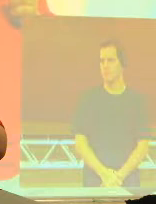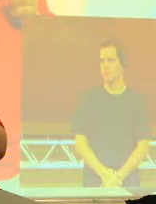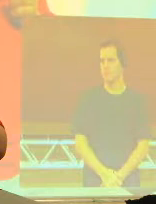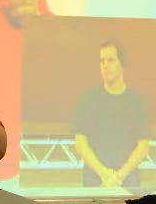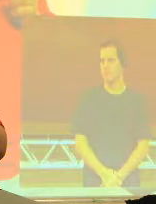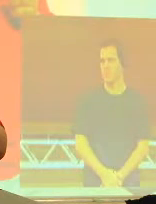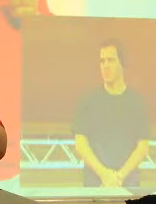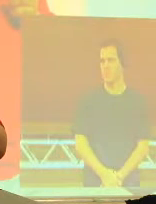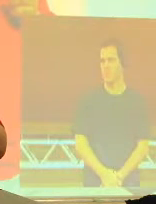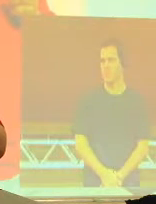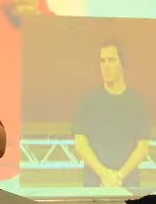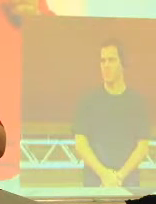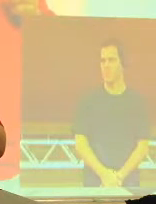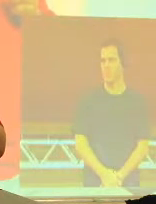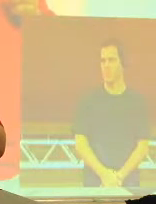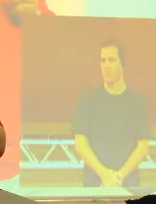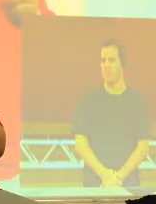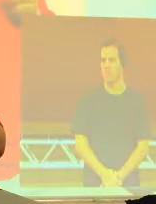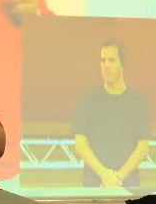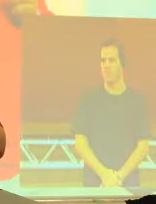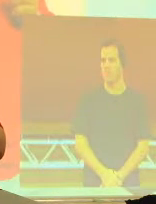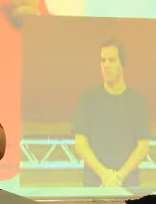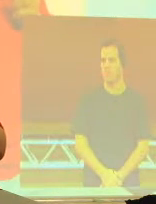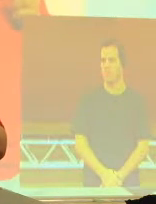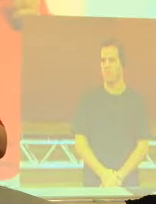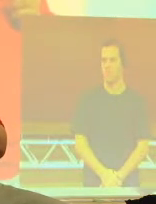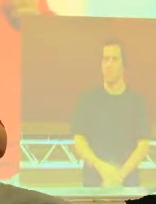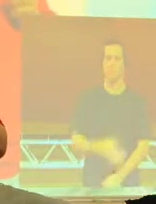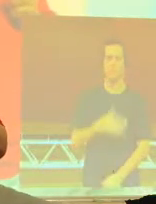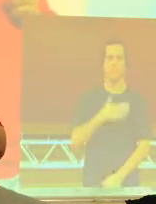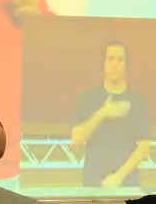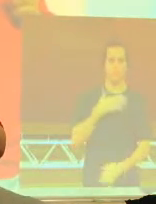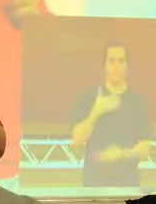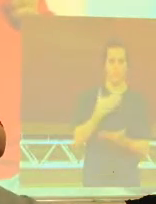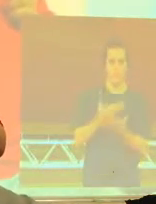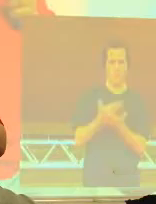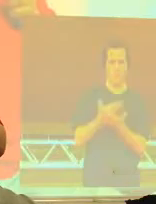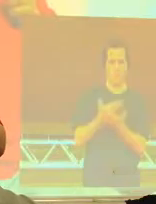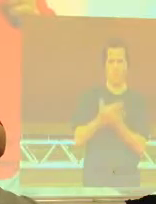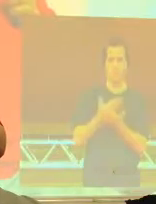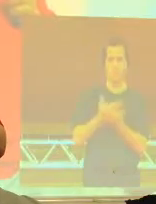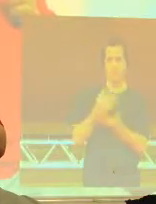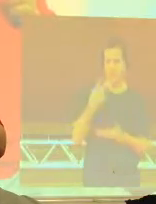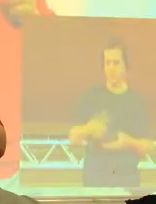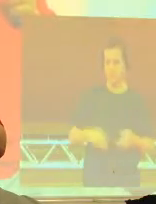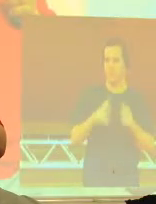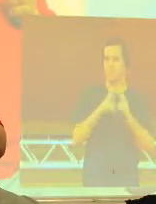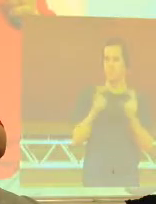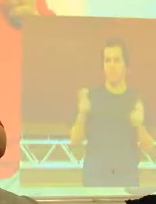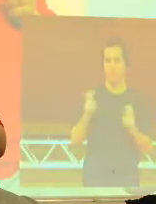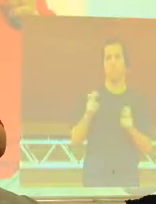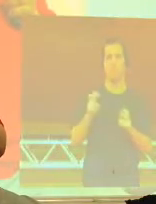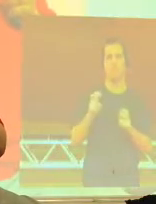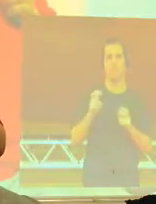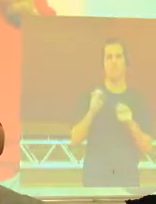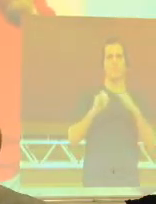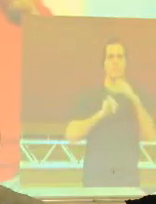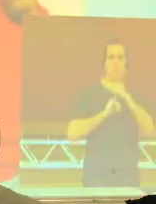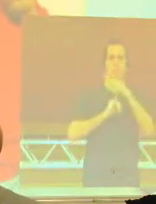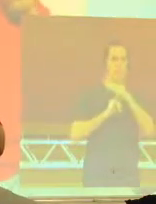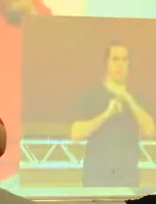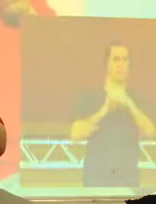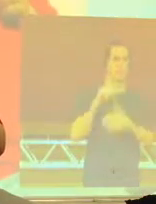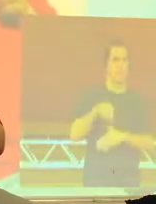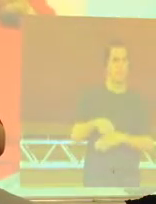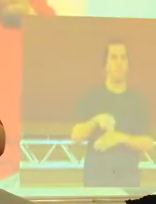Hello. My name is Johan, and I'm a student at Florianopolis and Federal Institute. And I'm at the first stage of the electronic